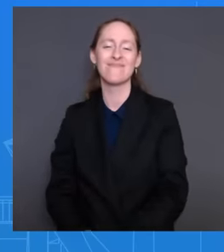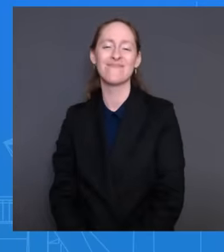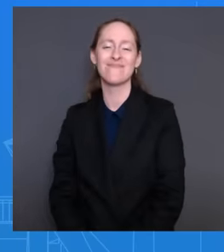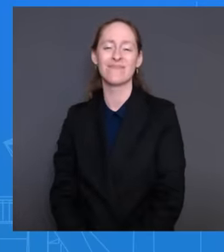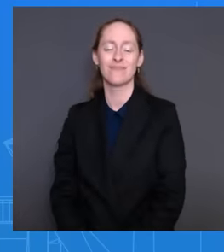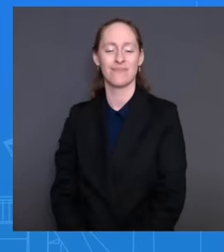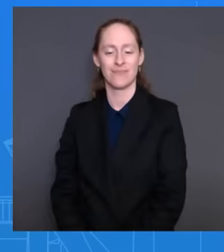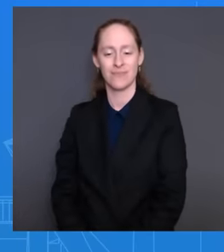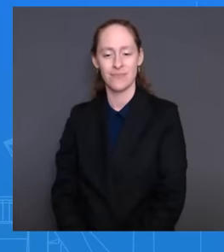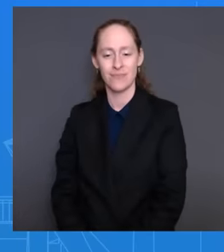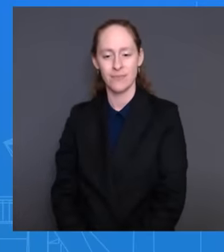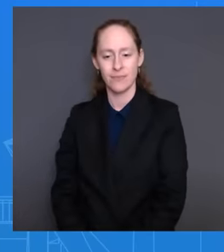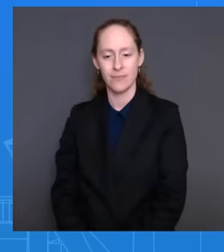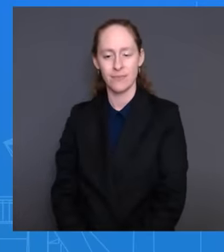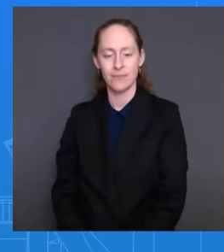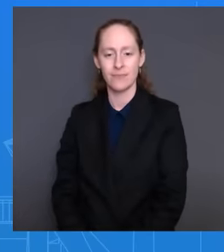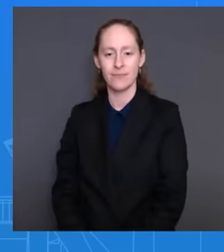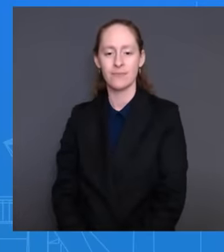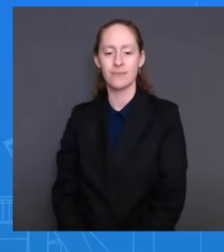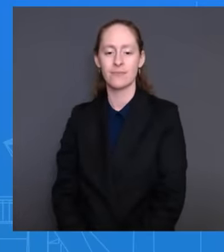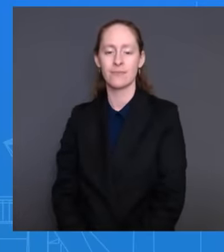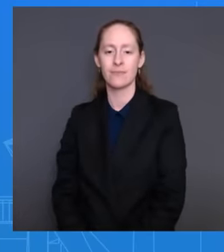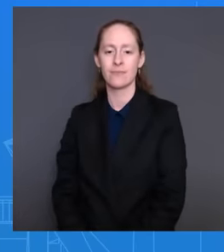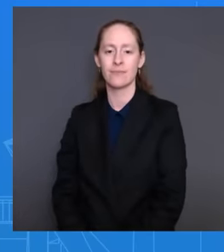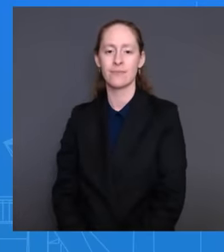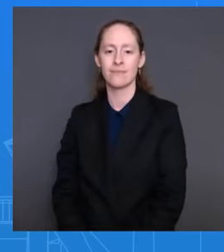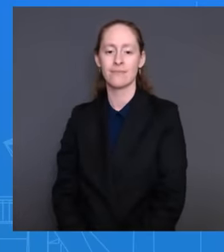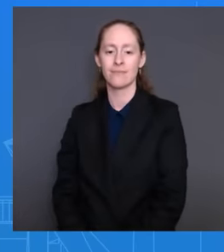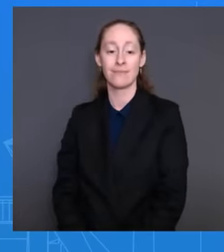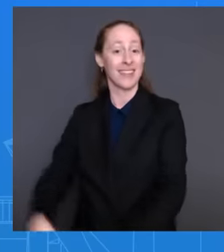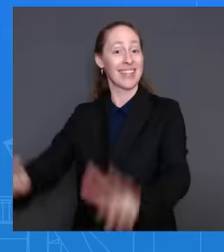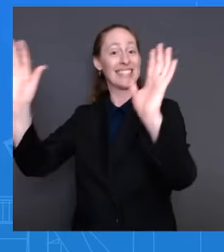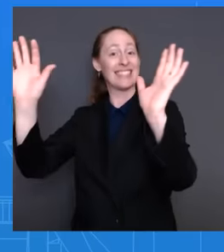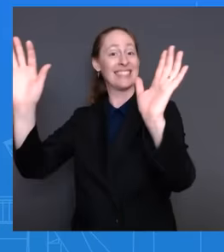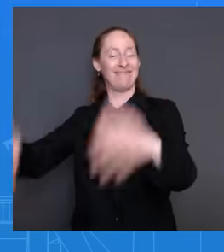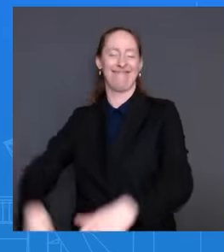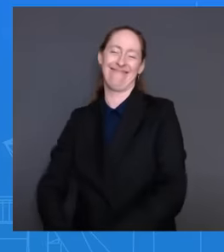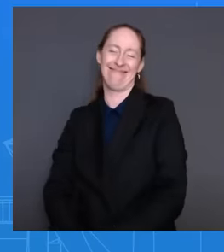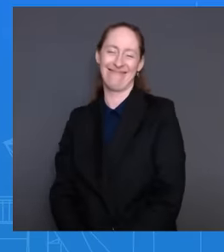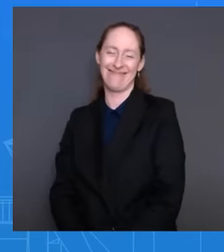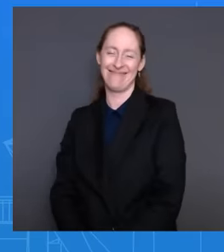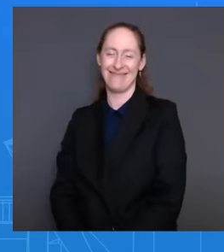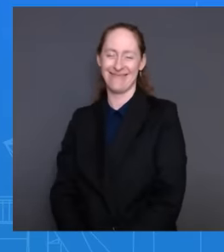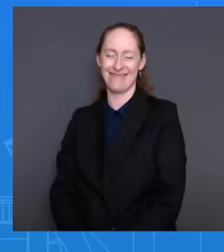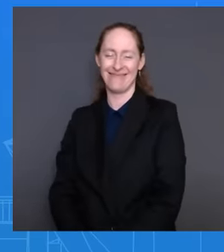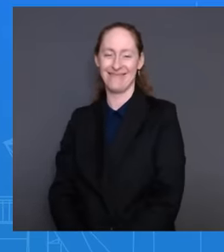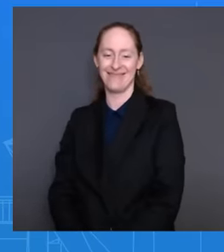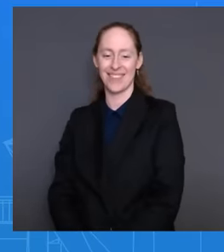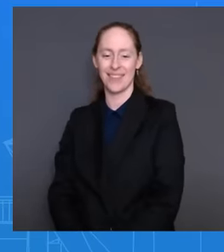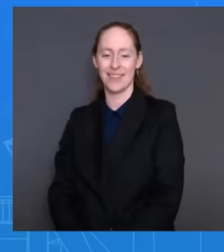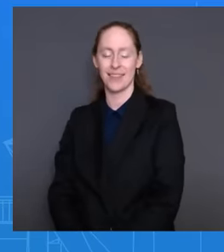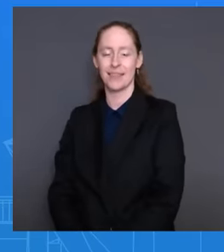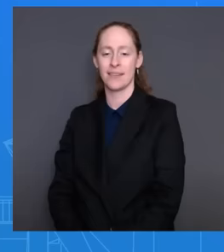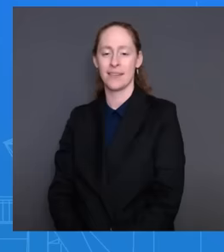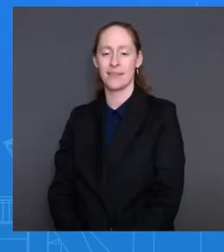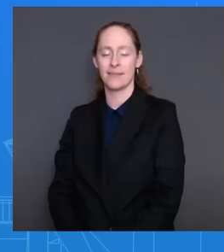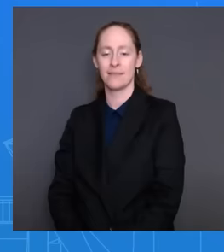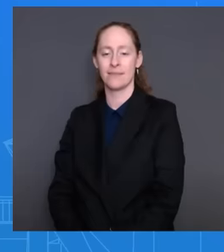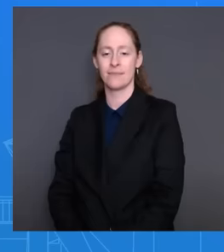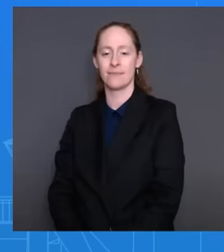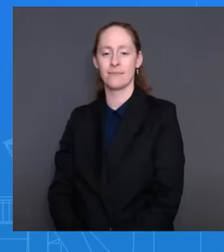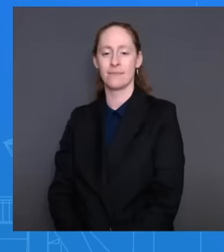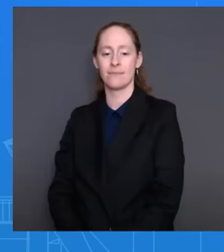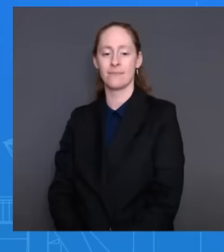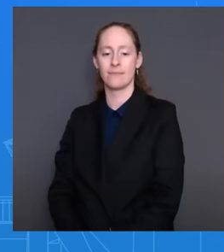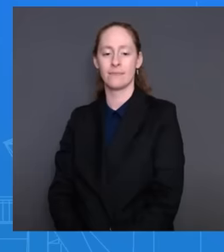on for the topper. Oh, we could no. Go ahead, Josh. Why don't you kick us off here? Great.